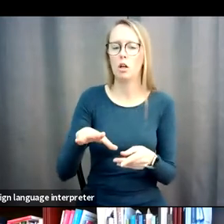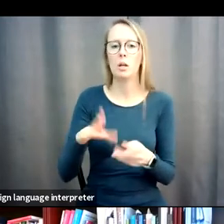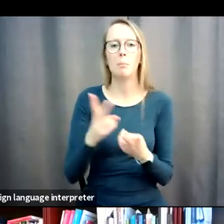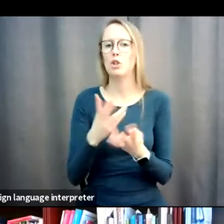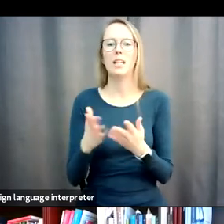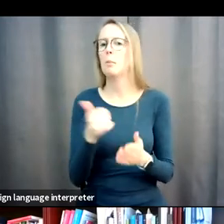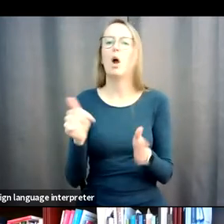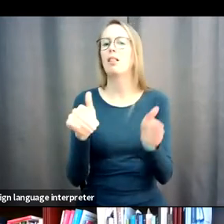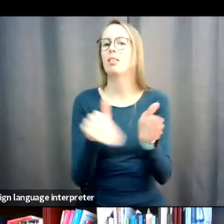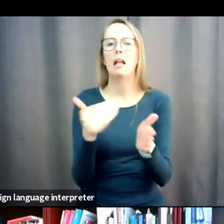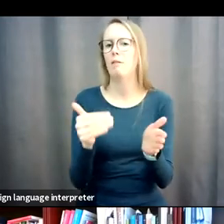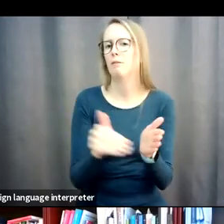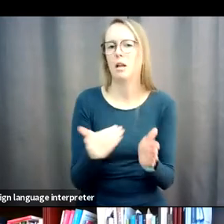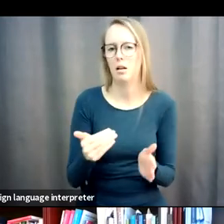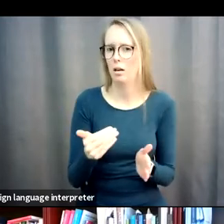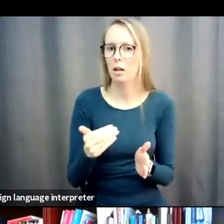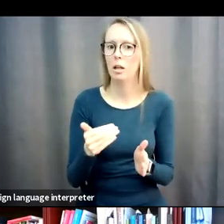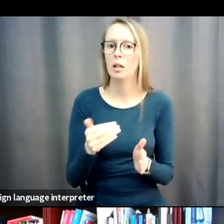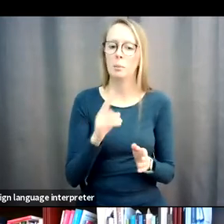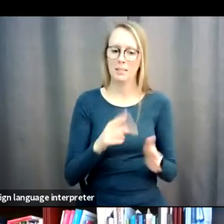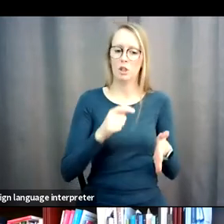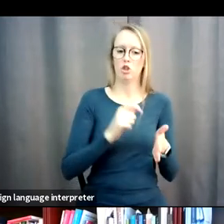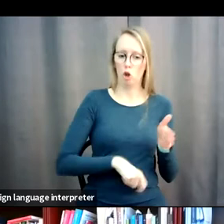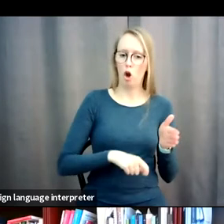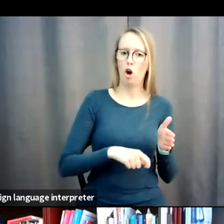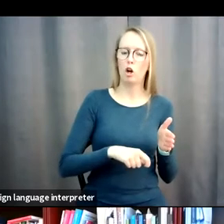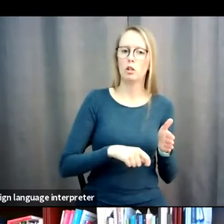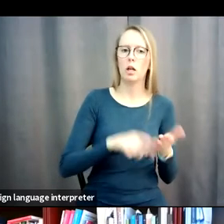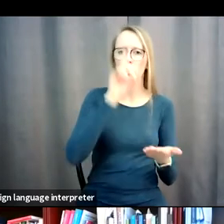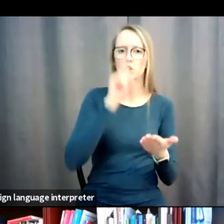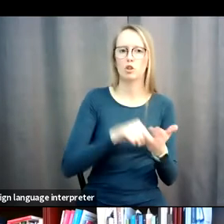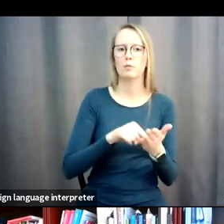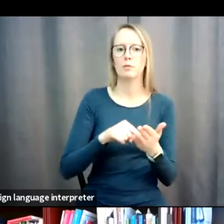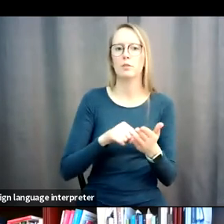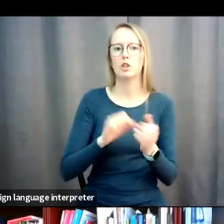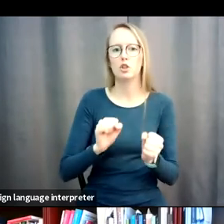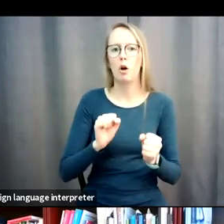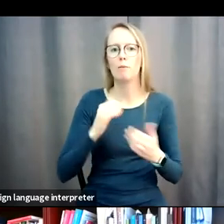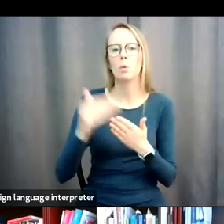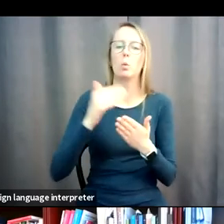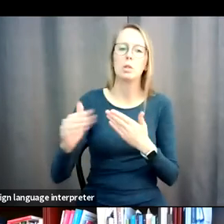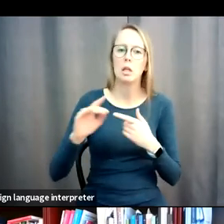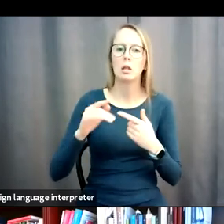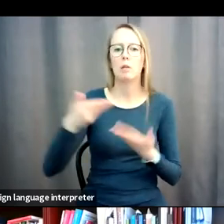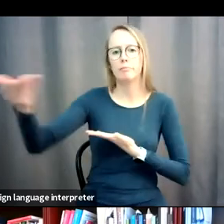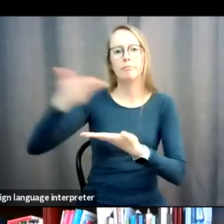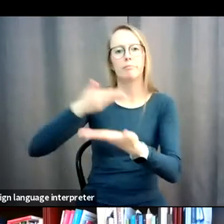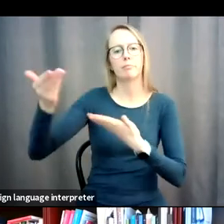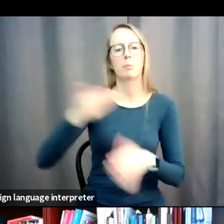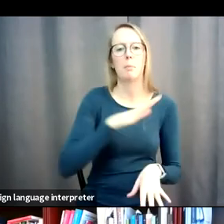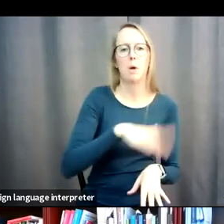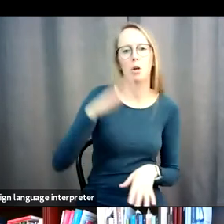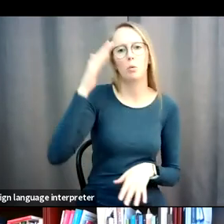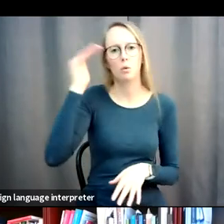only be a momentary act, but the starting point for an intense exchange between children and adults on